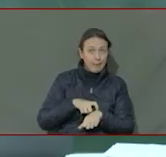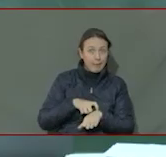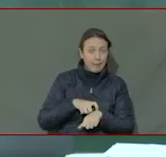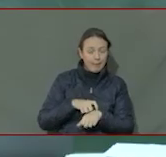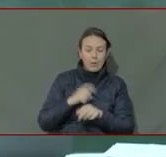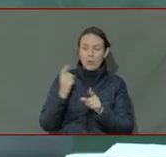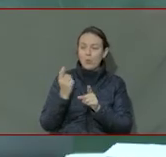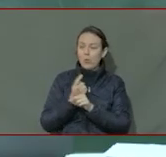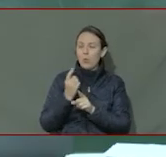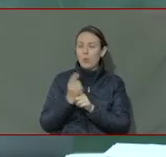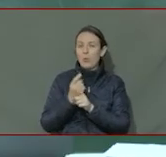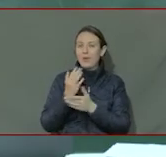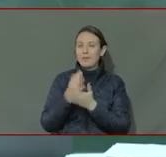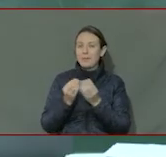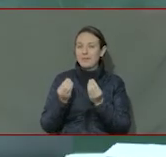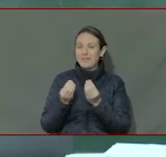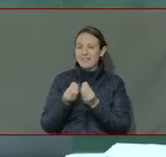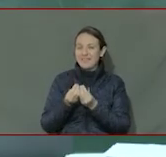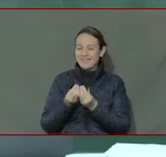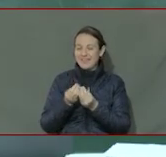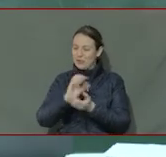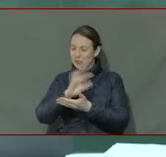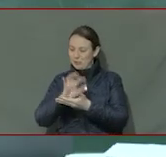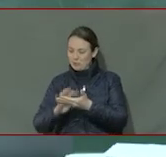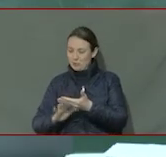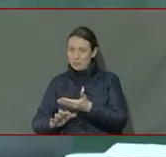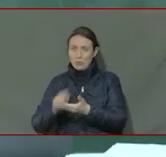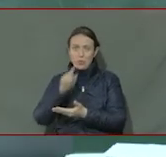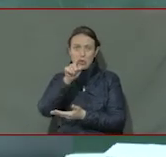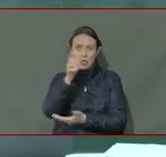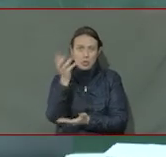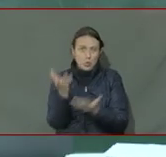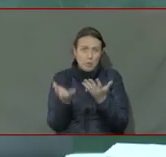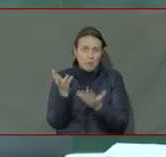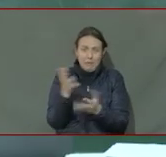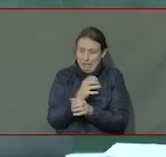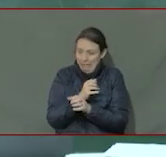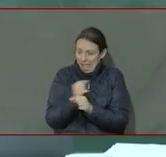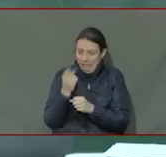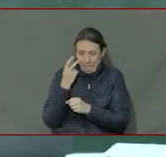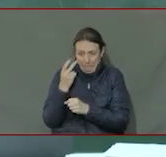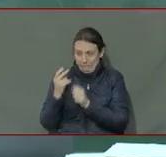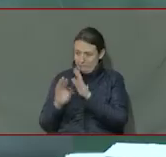a scenario that you've never heard of or you've never seen